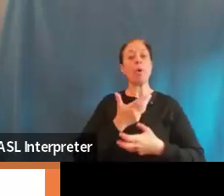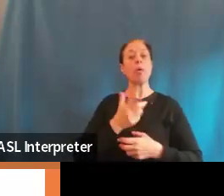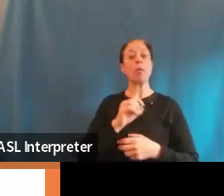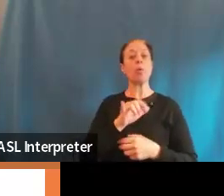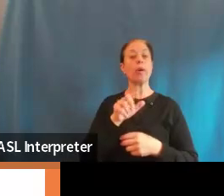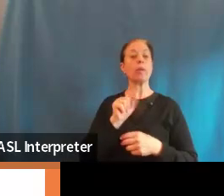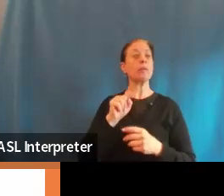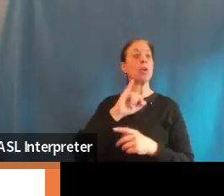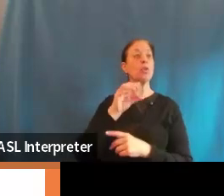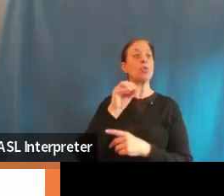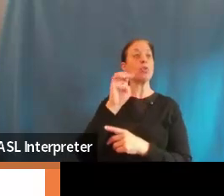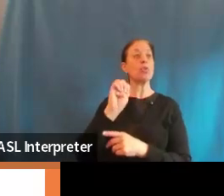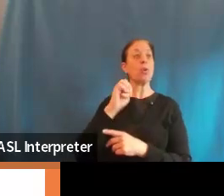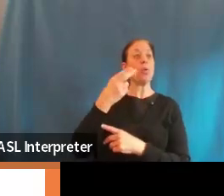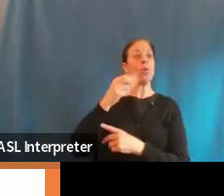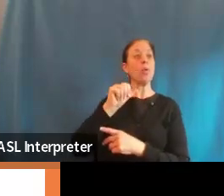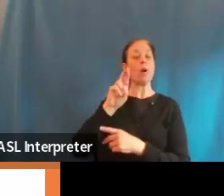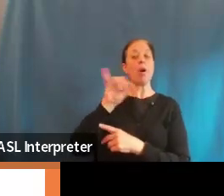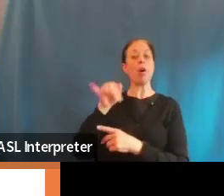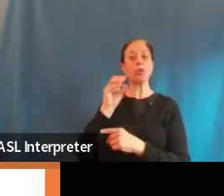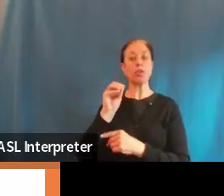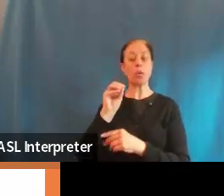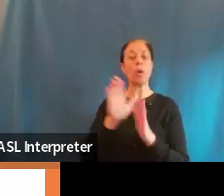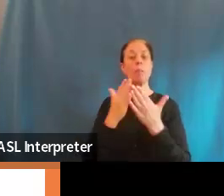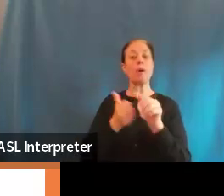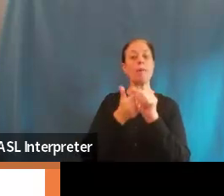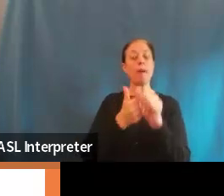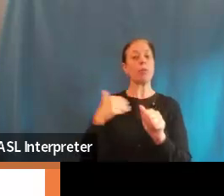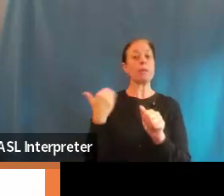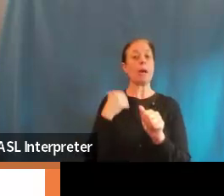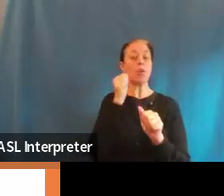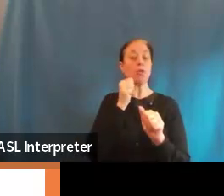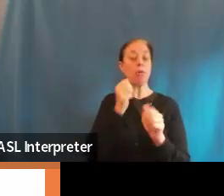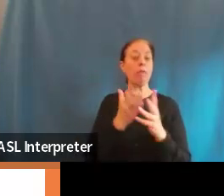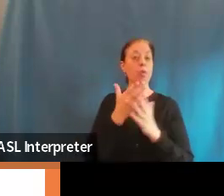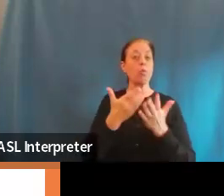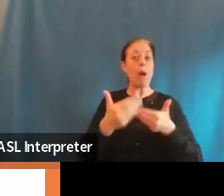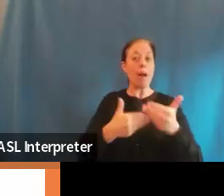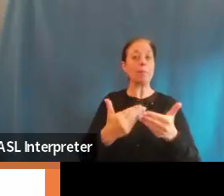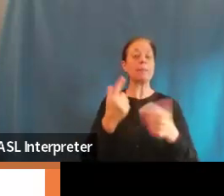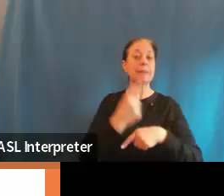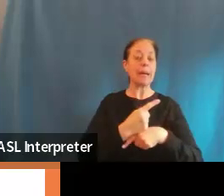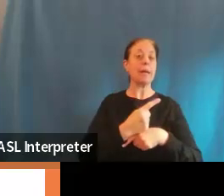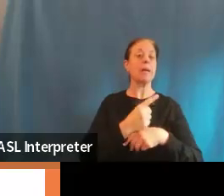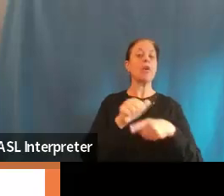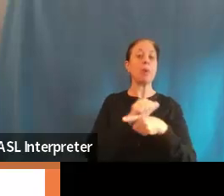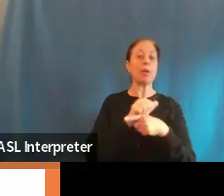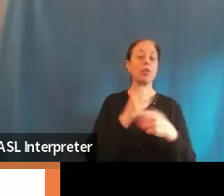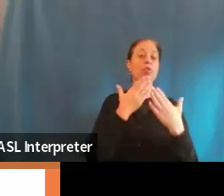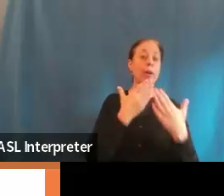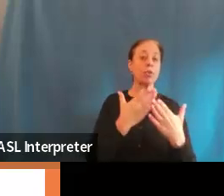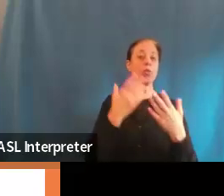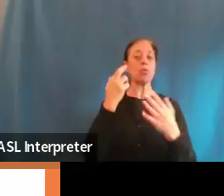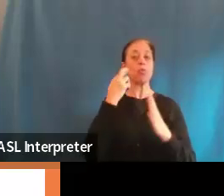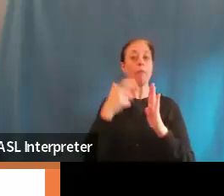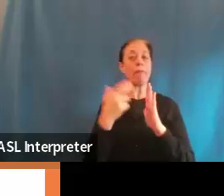this lyrical picture book follows a young girl through the rhymes of a day as she practices gratitude, reflection, and connection to the